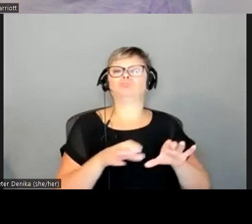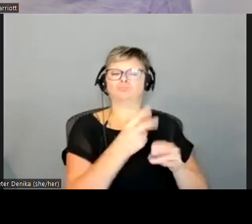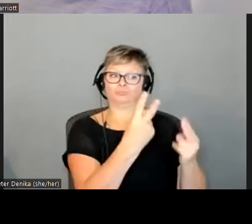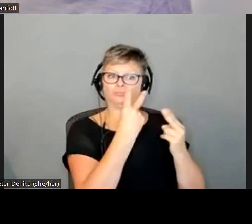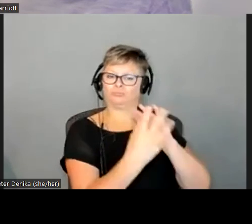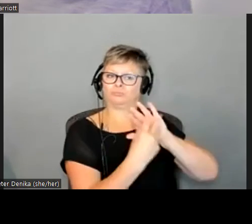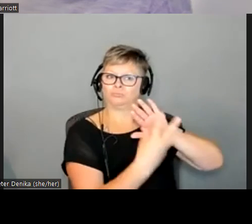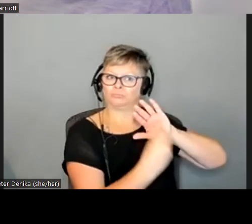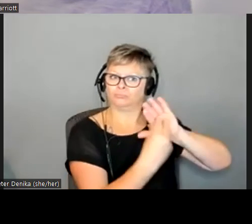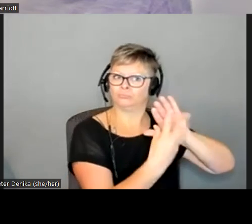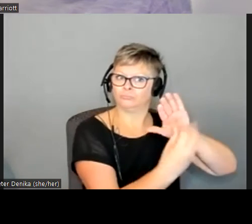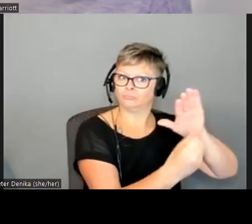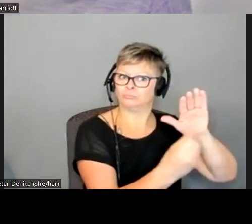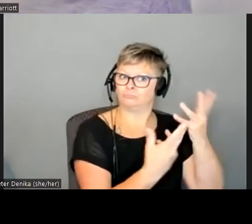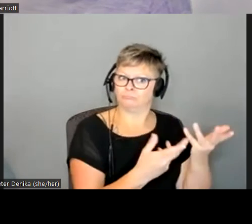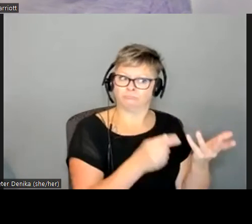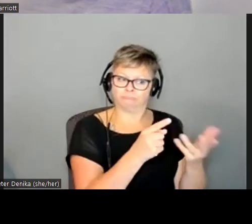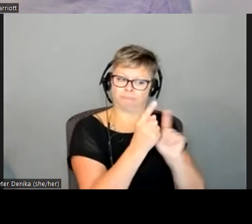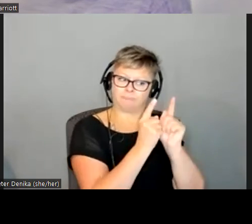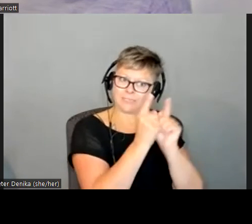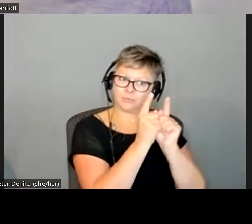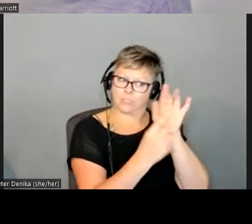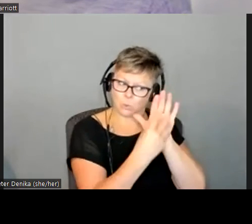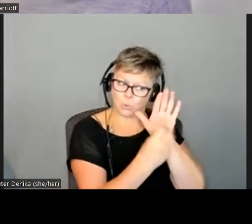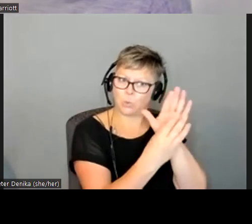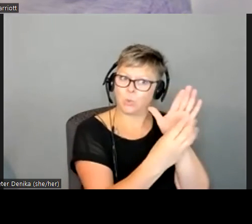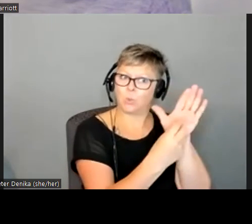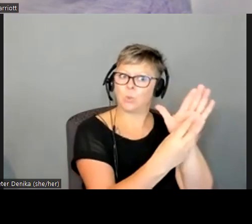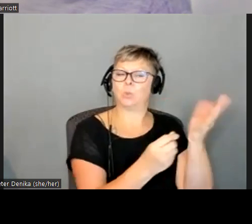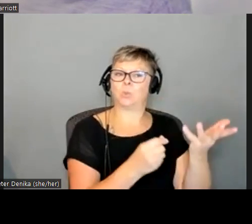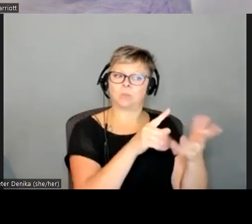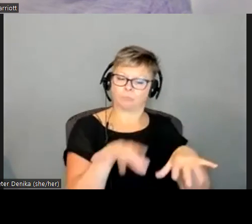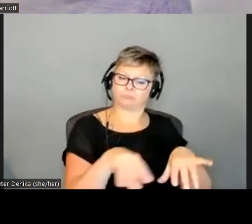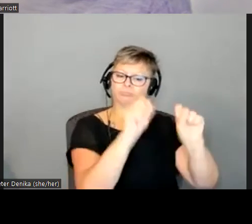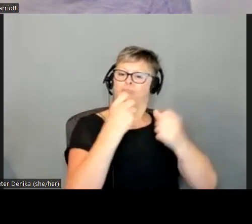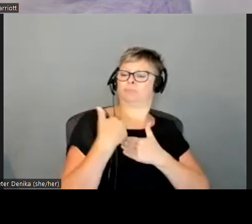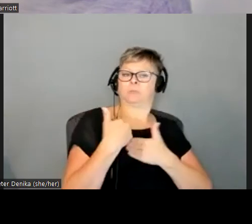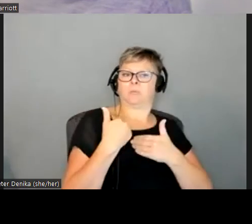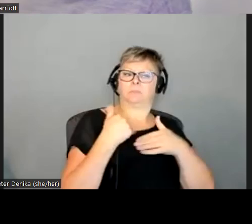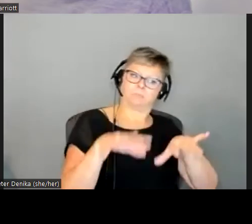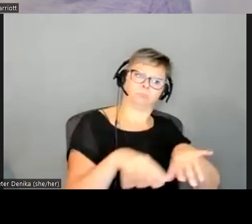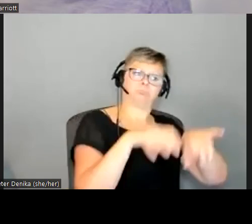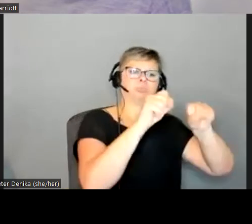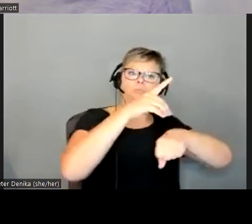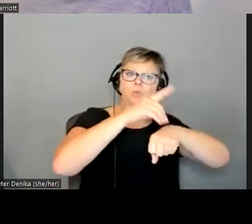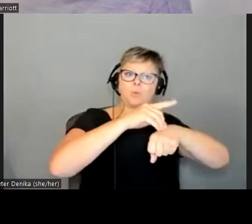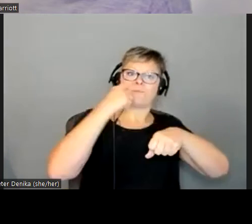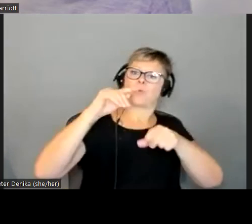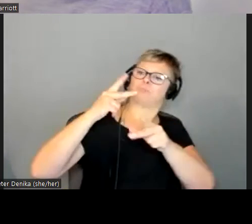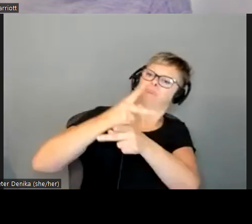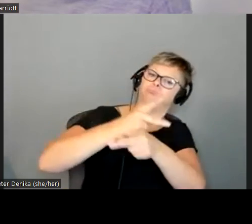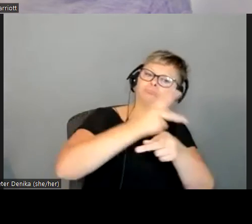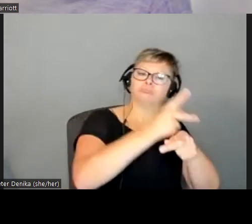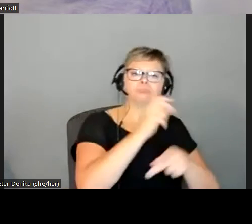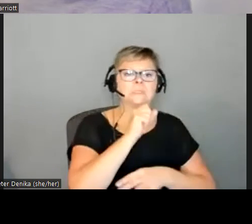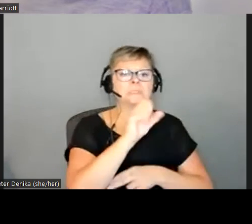their mentoring to take upon this responsibility and duty to care for the elders in a very